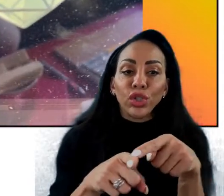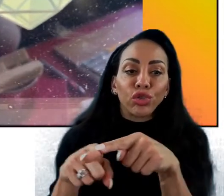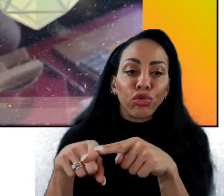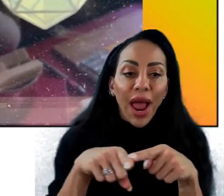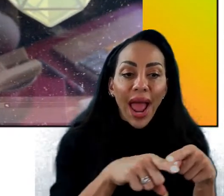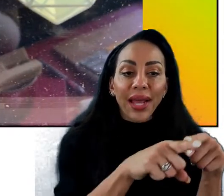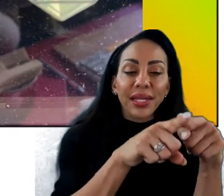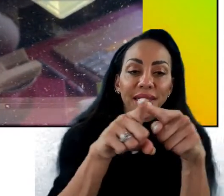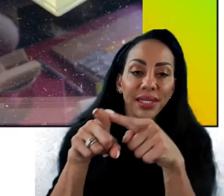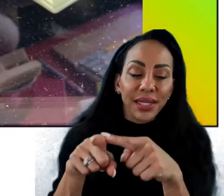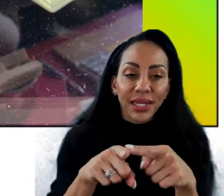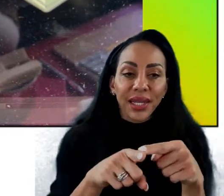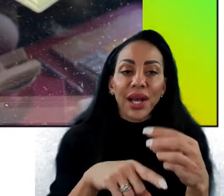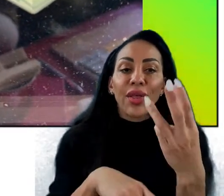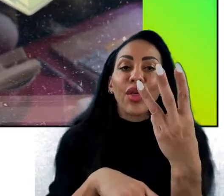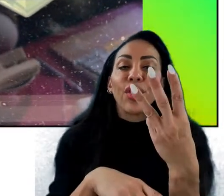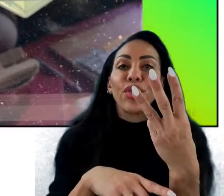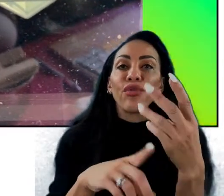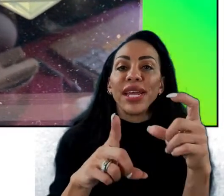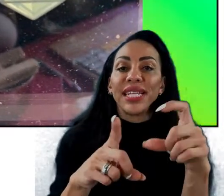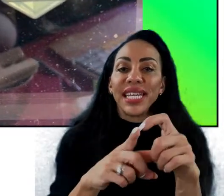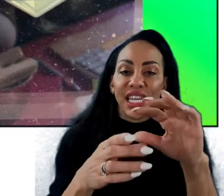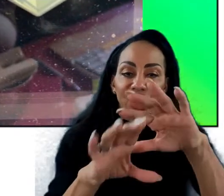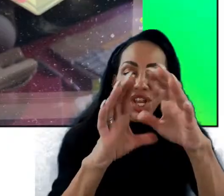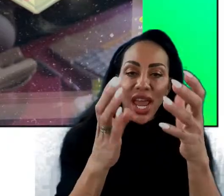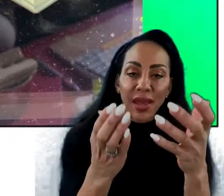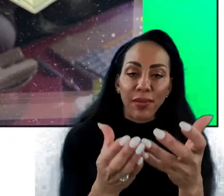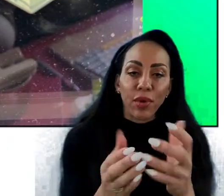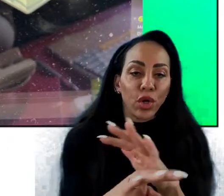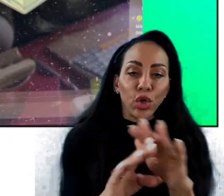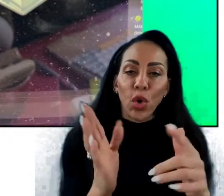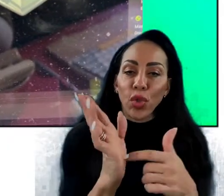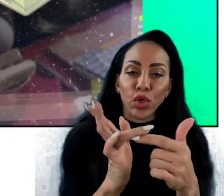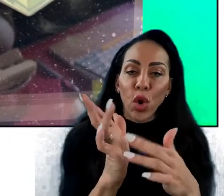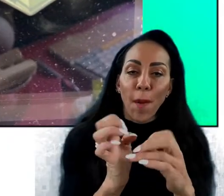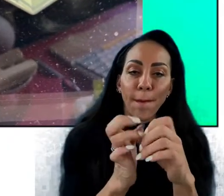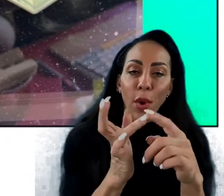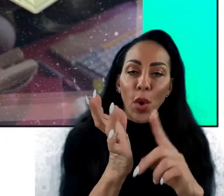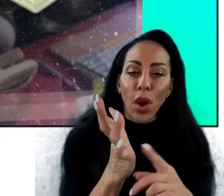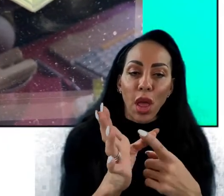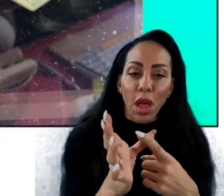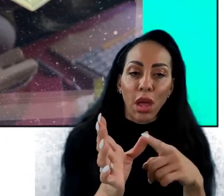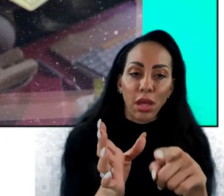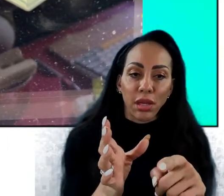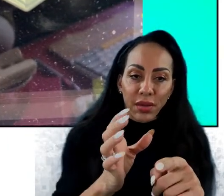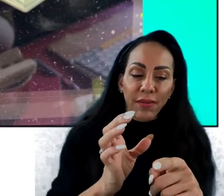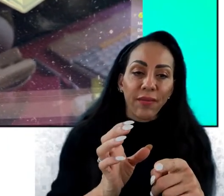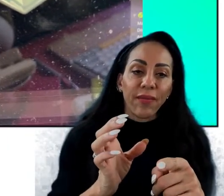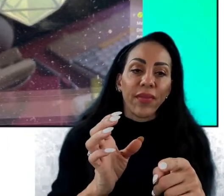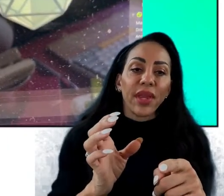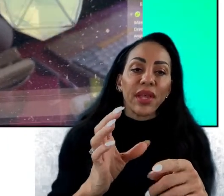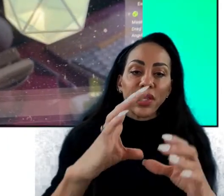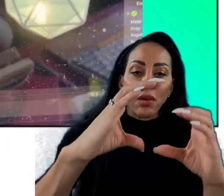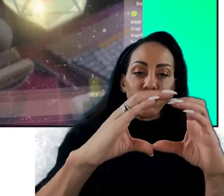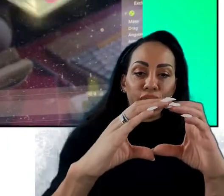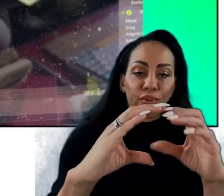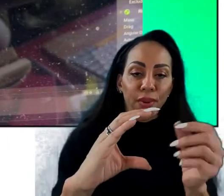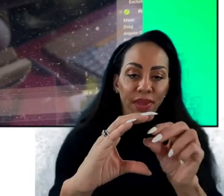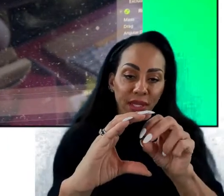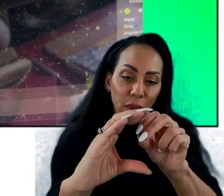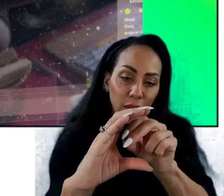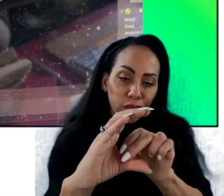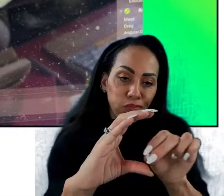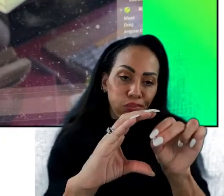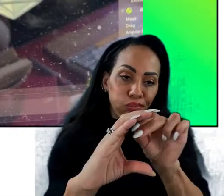of the sort of 2D tombola shape. And we made it so that you could move the outer shape around,